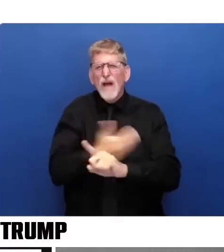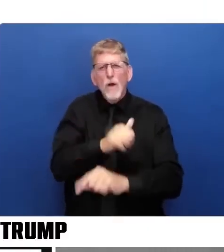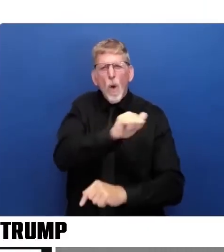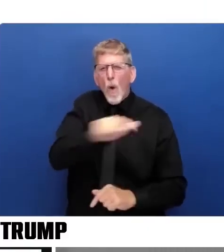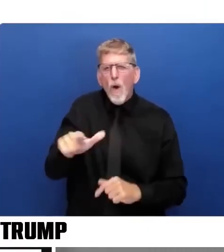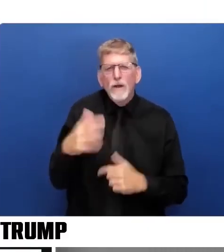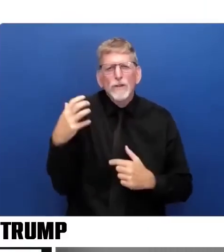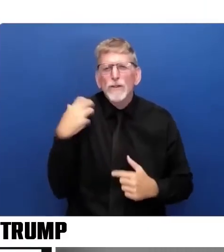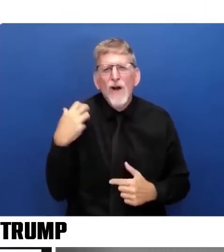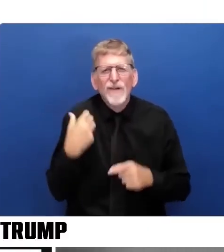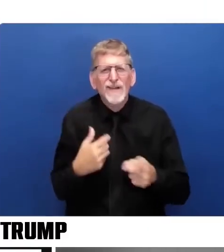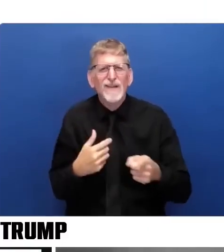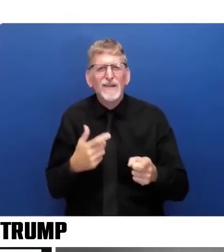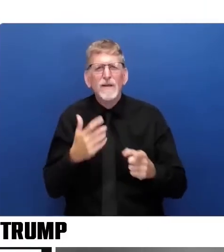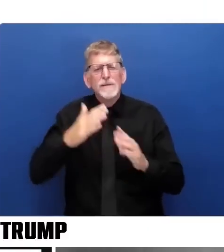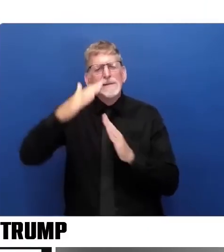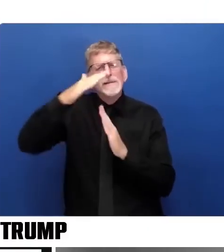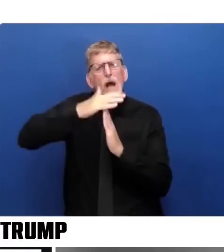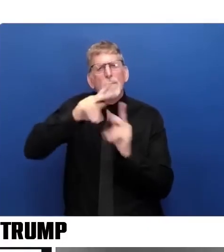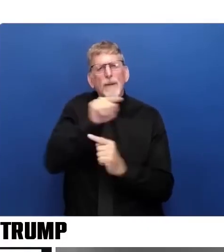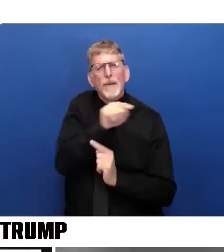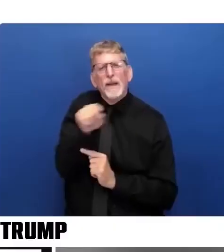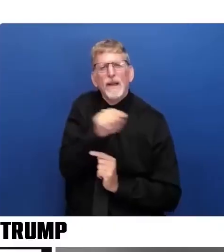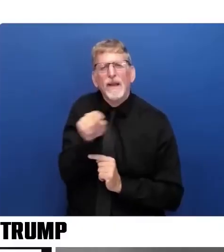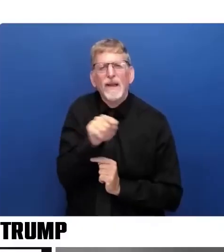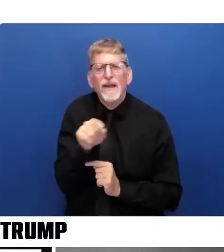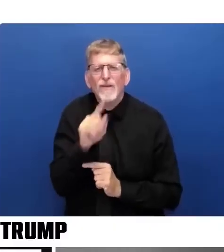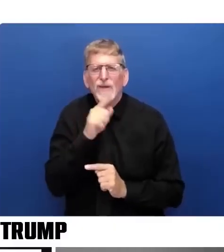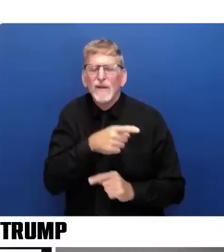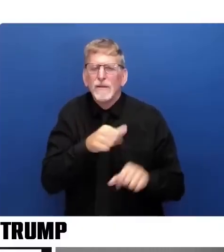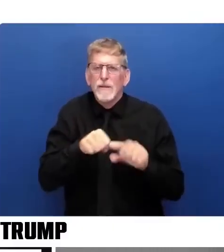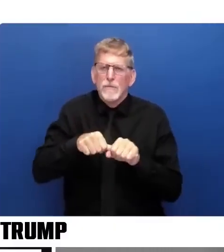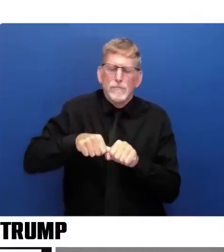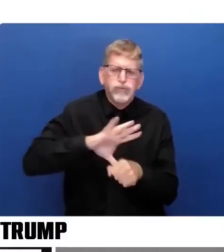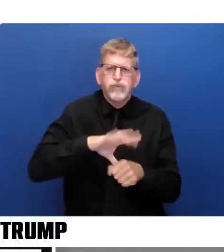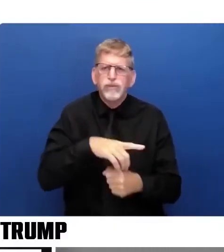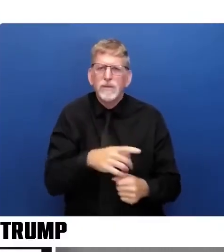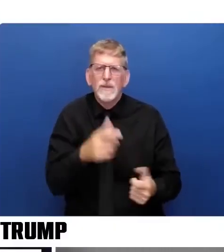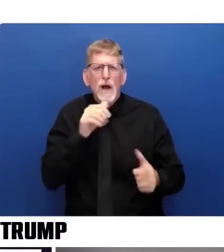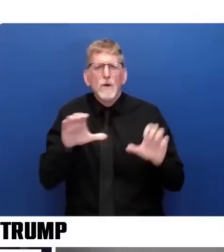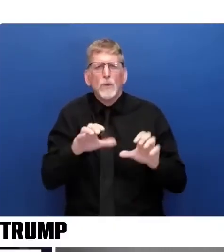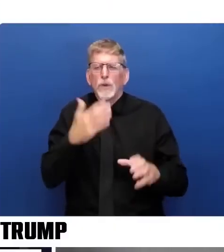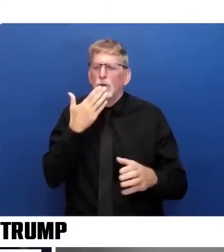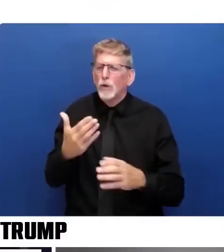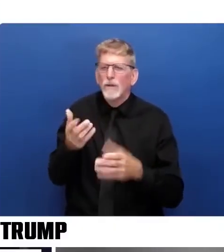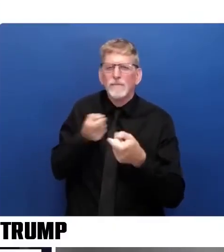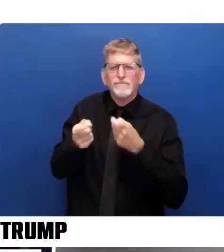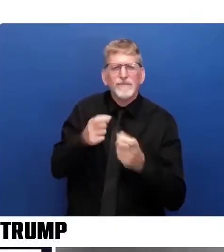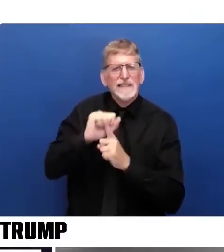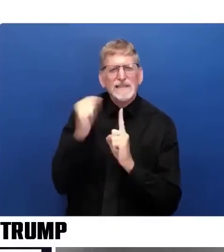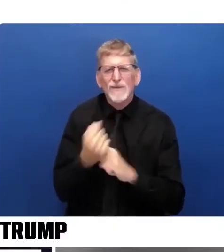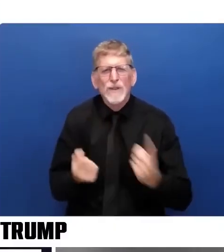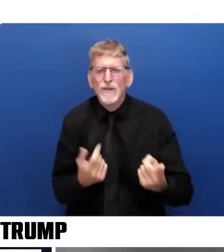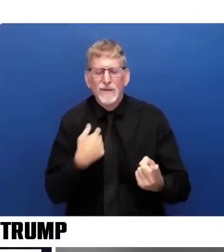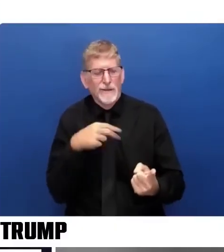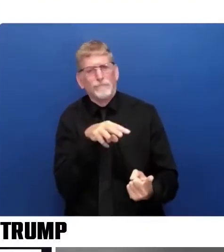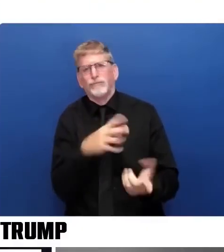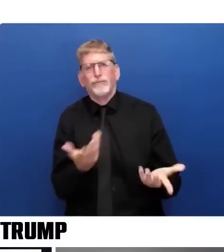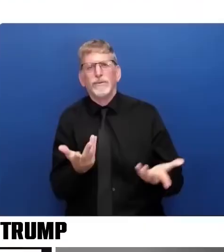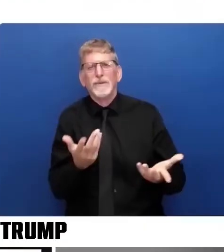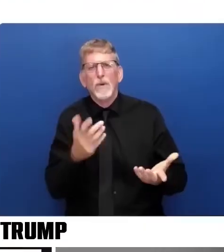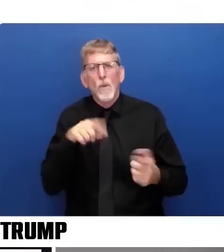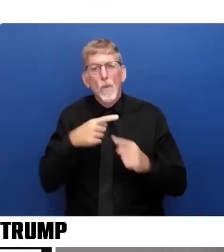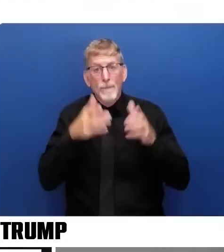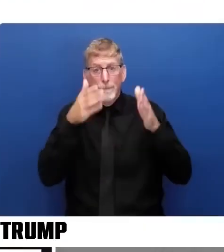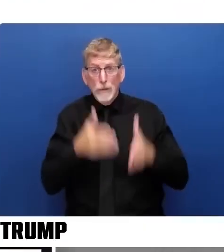that was one of the most incompetently handled situations anybody has ever seen. So when somebody does a bad job,